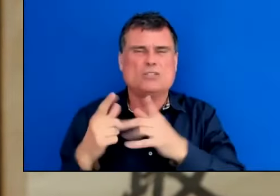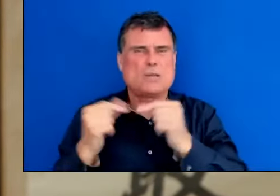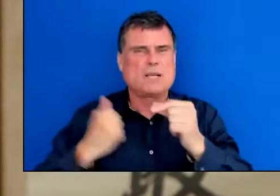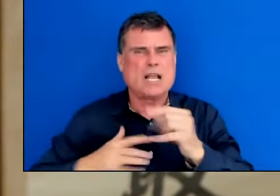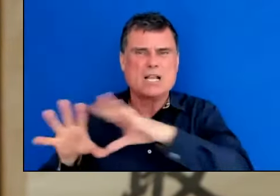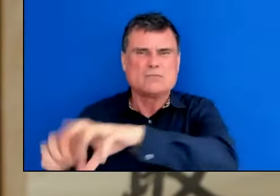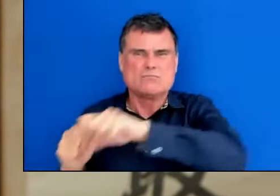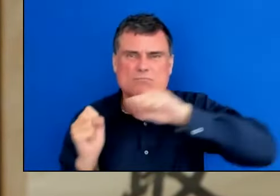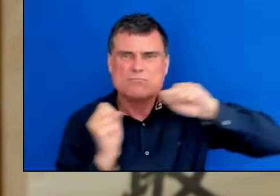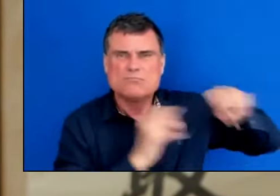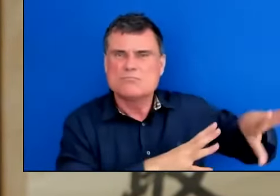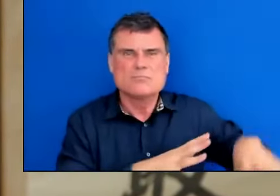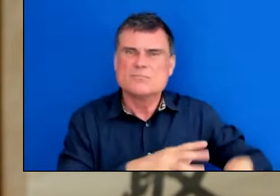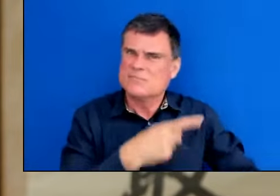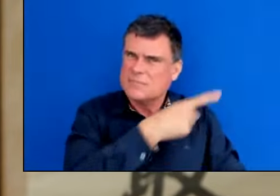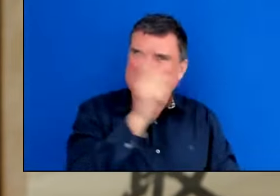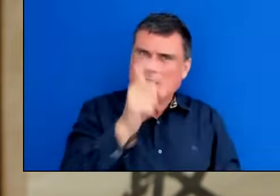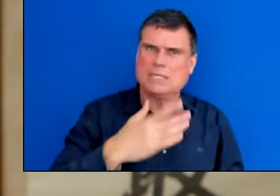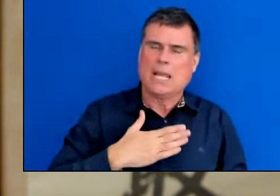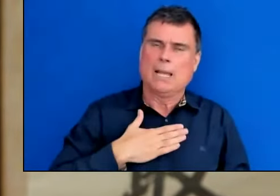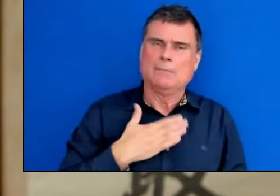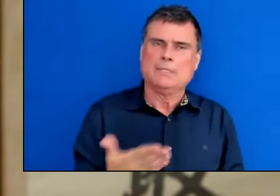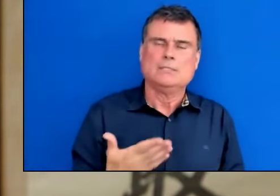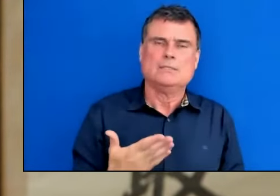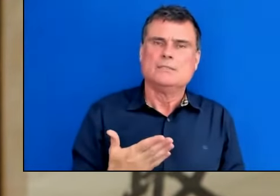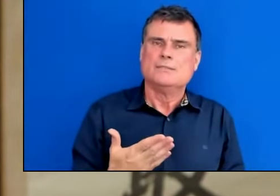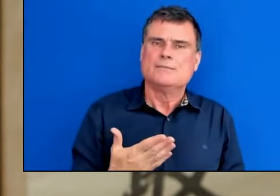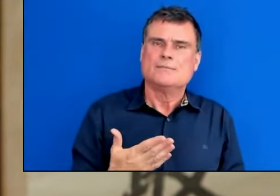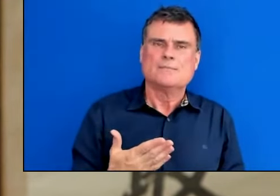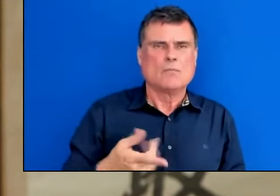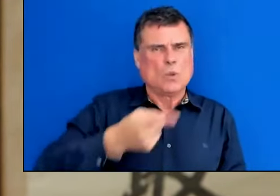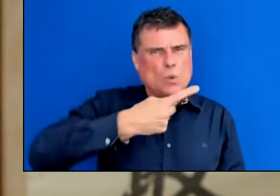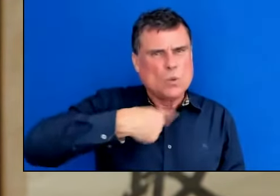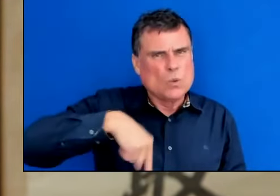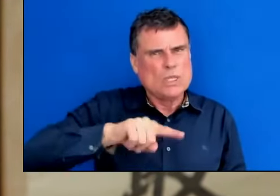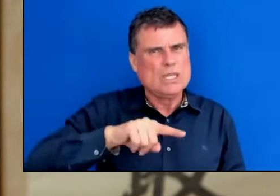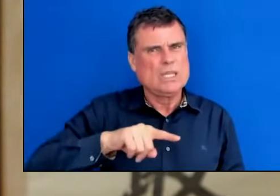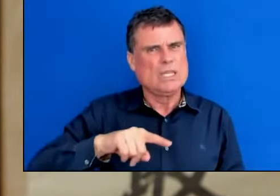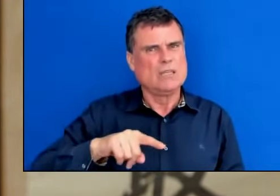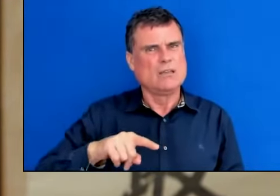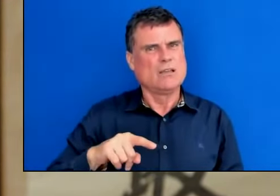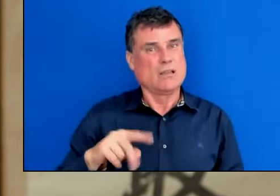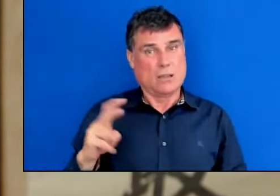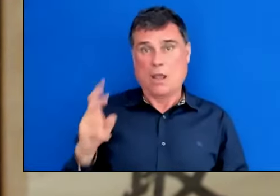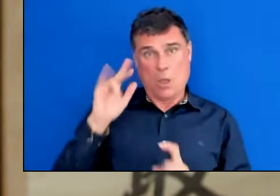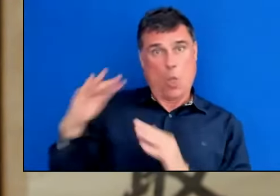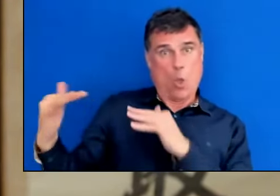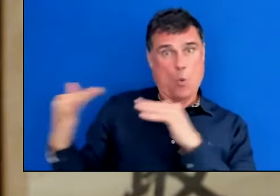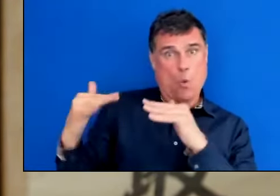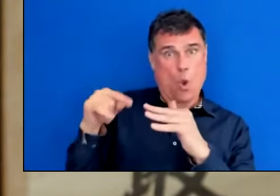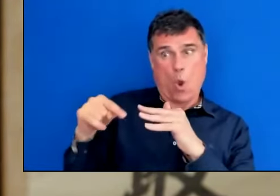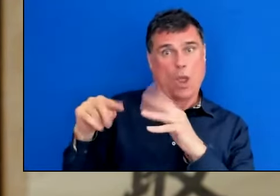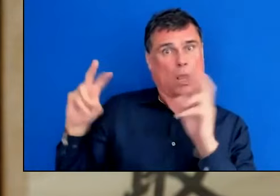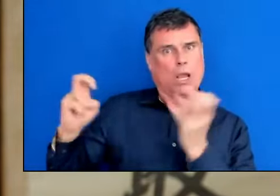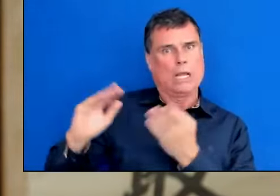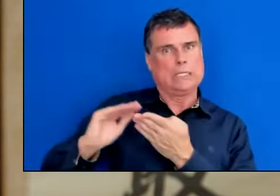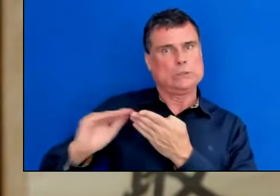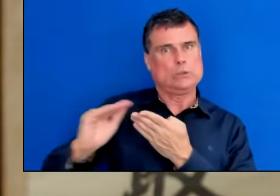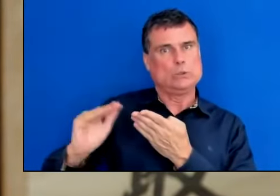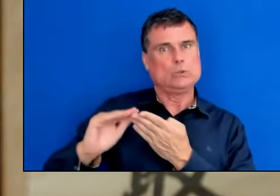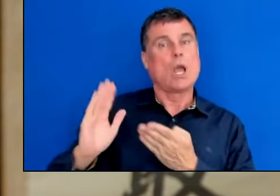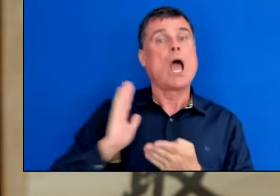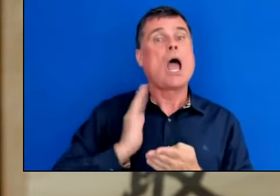admit that we are gladly using a necessity of the war to give us